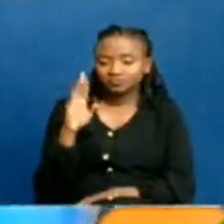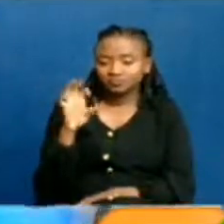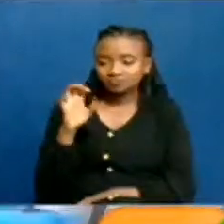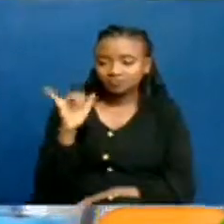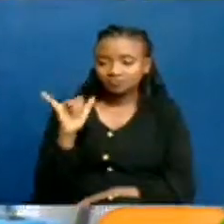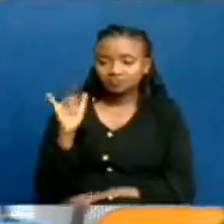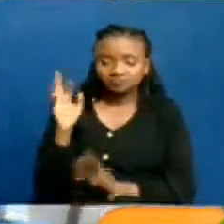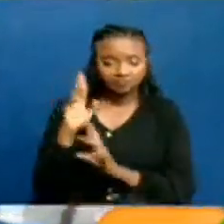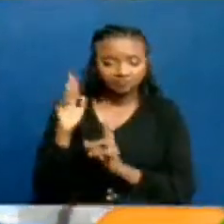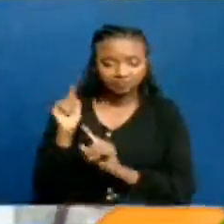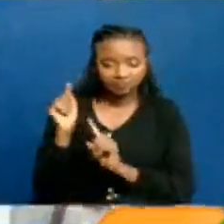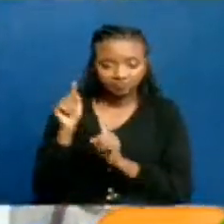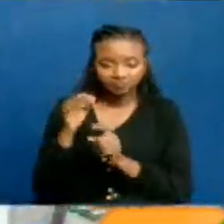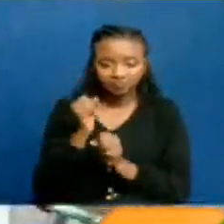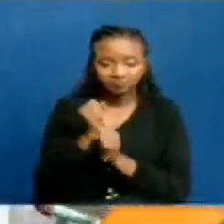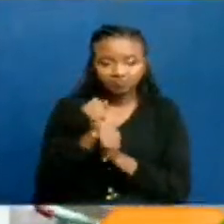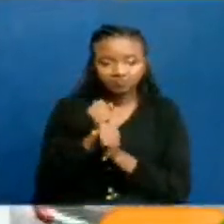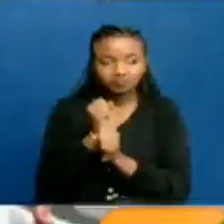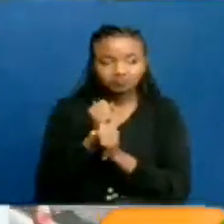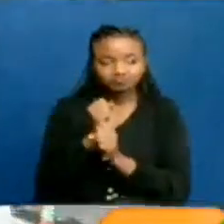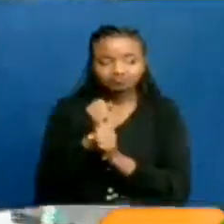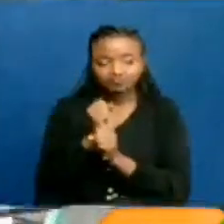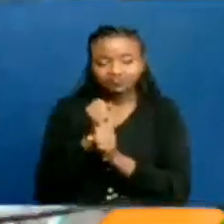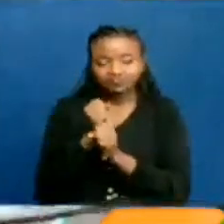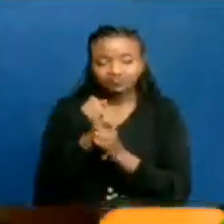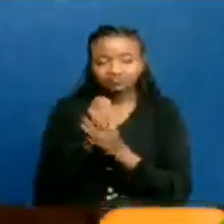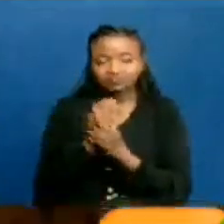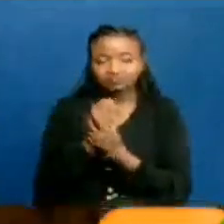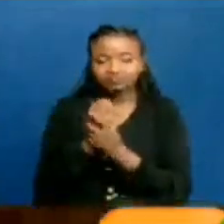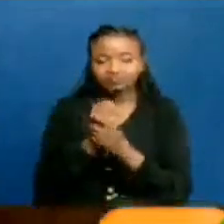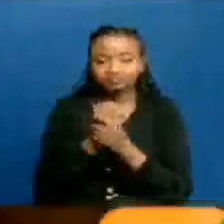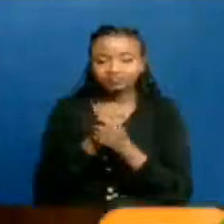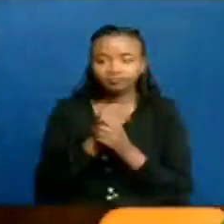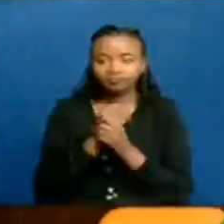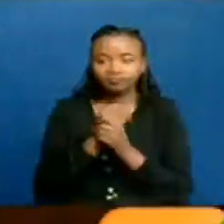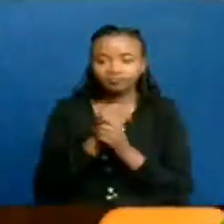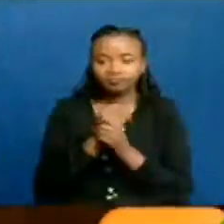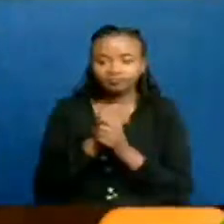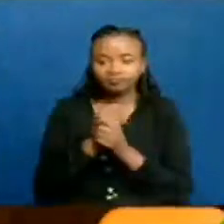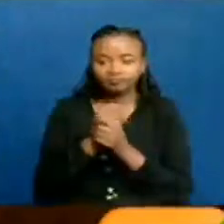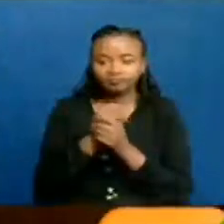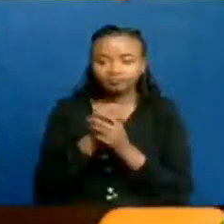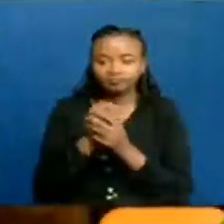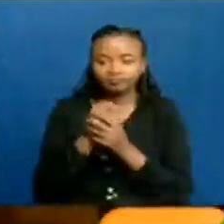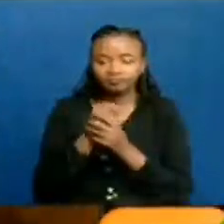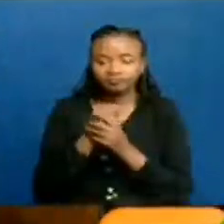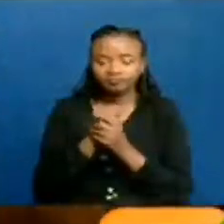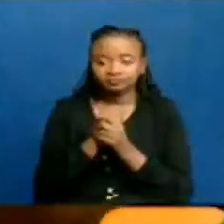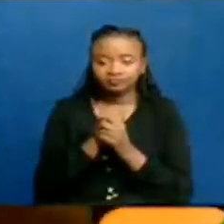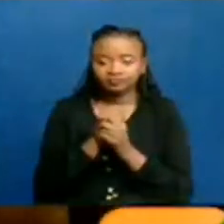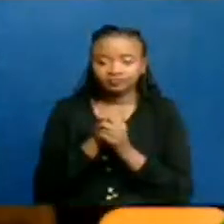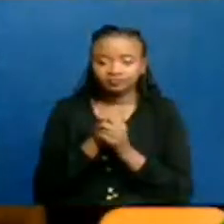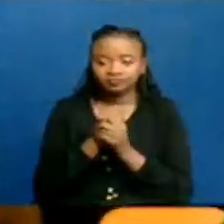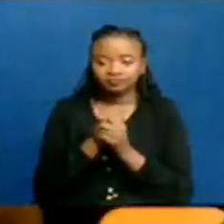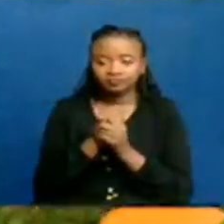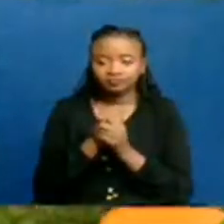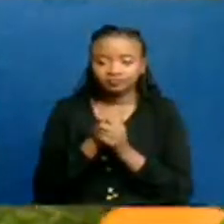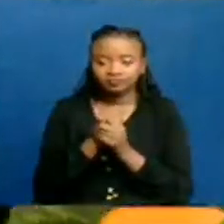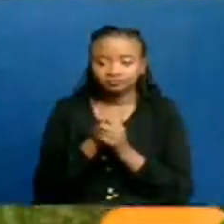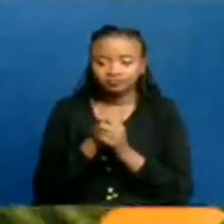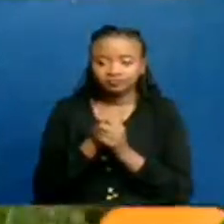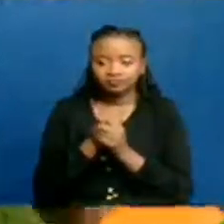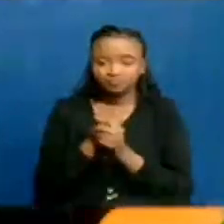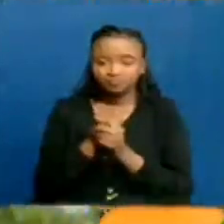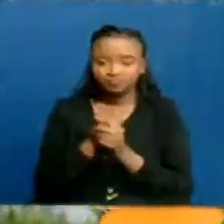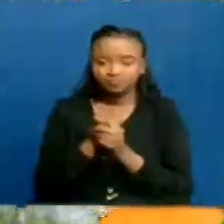to take on the day's work. One stalk at a time, he shreds a fresh batch of harvested water